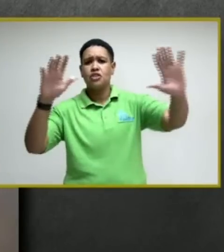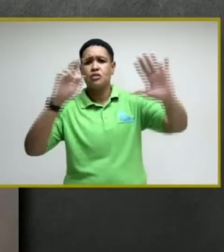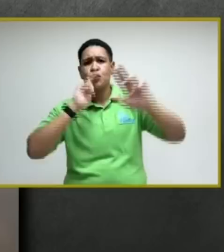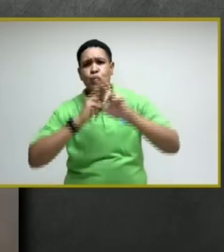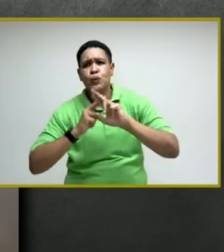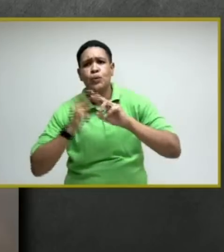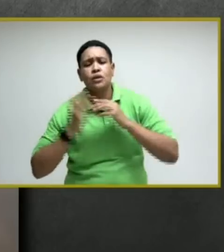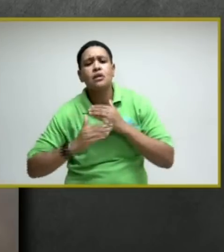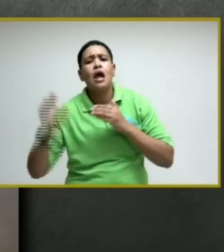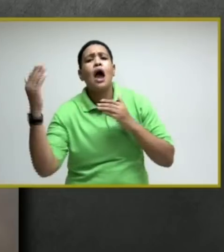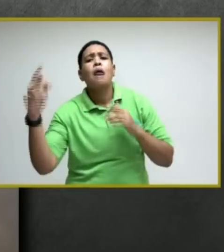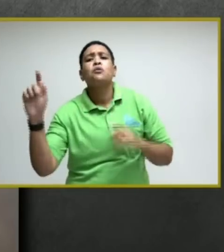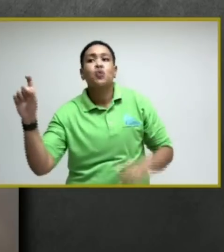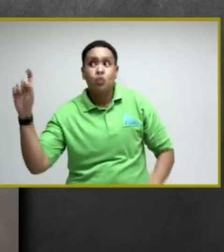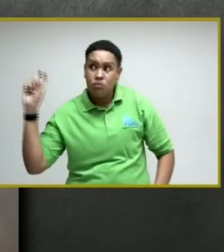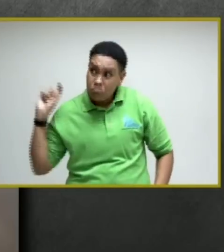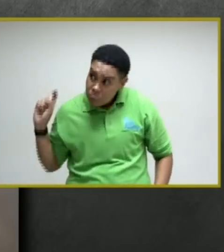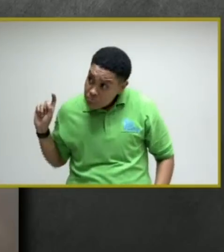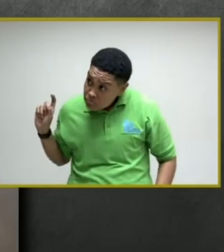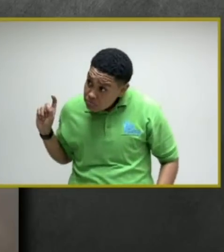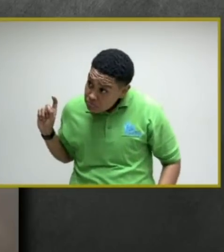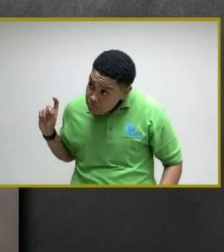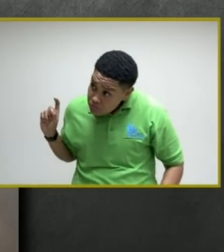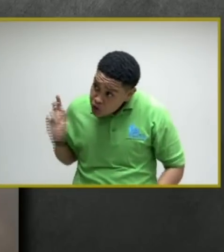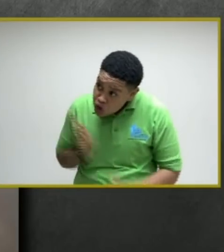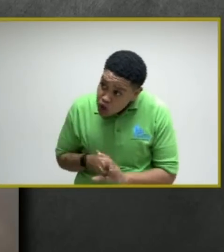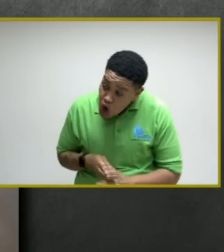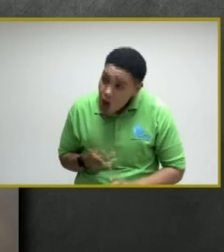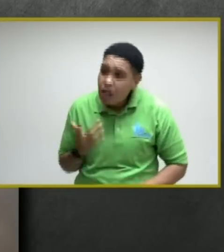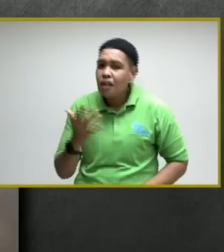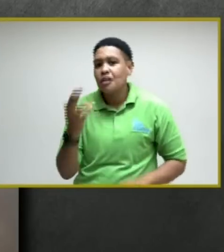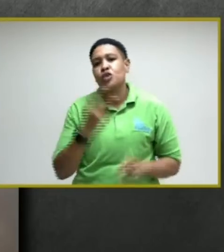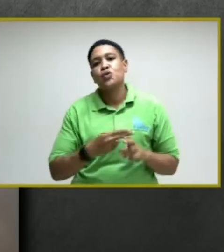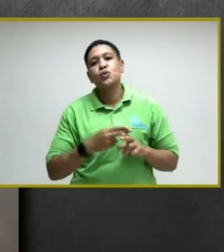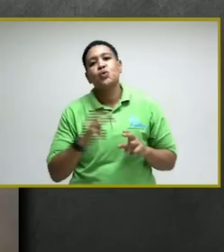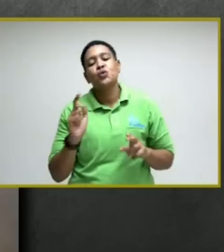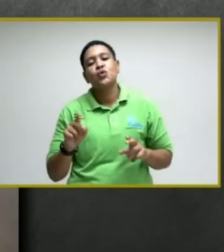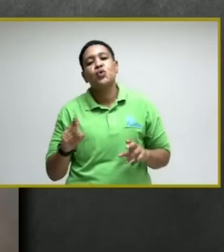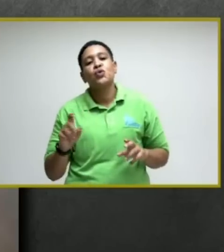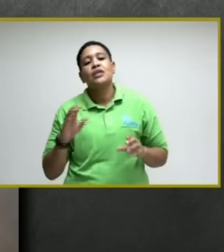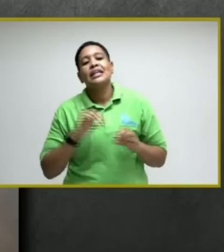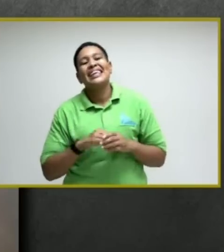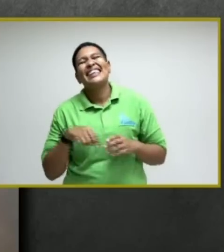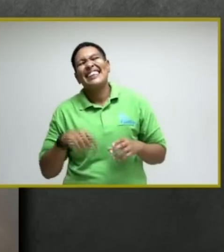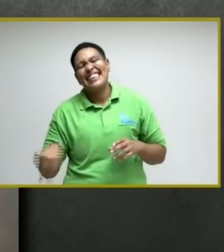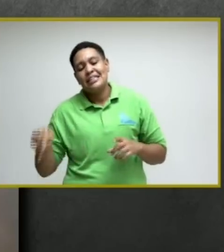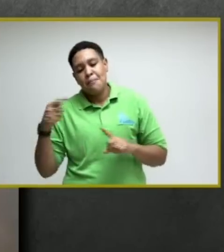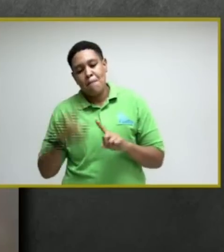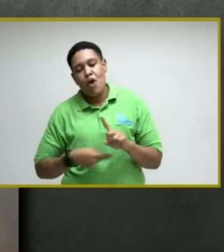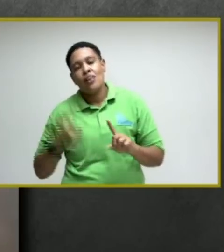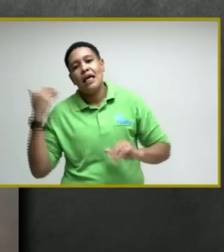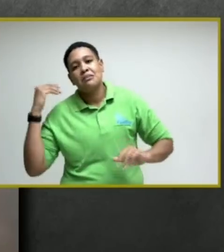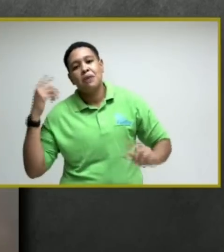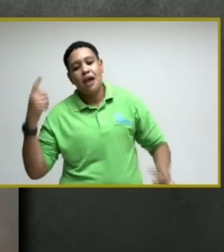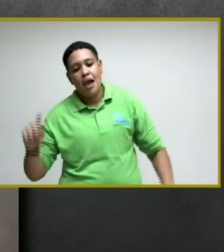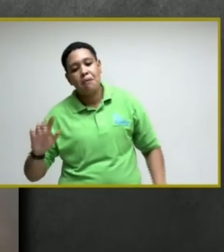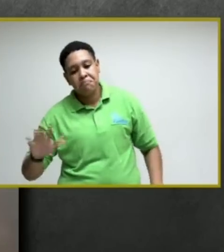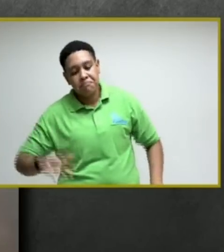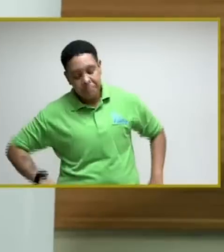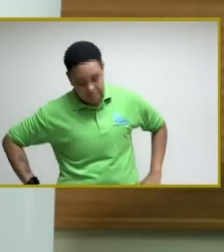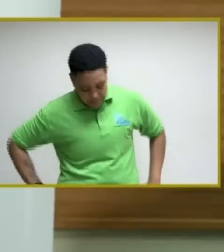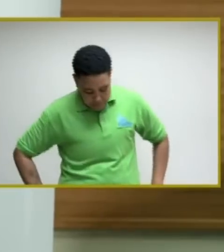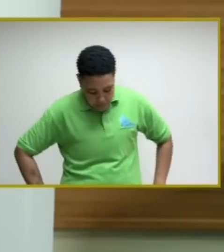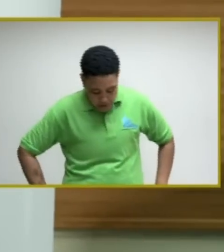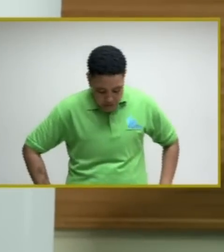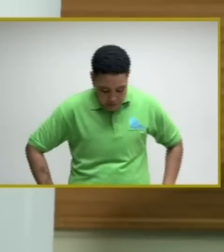So they should be coming on stream in due course, in the course of this month, actually.